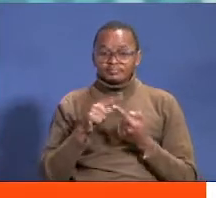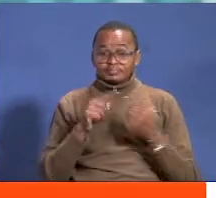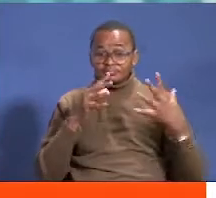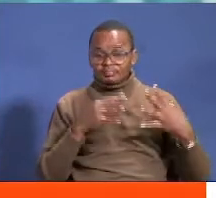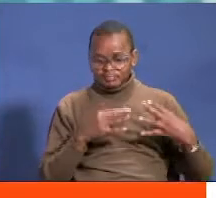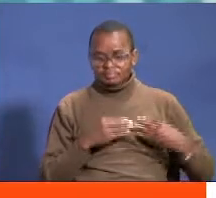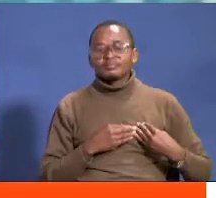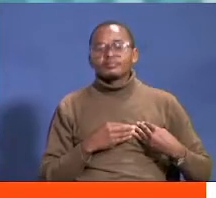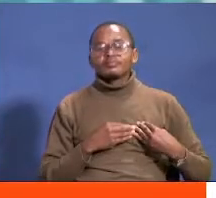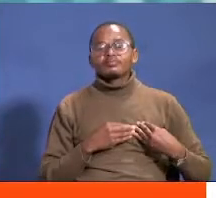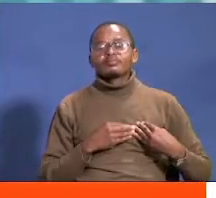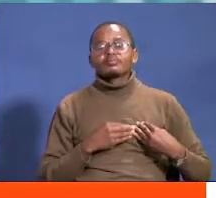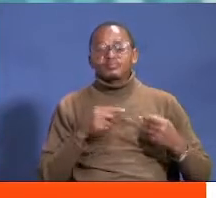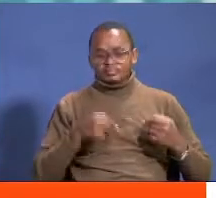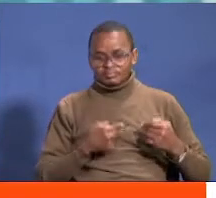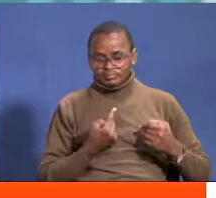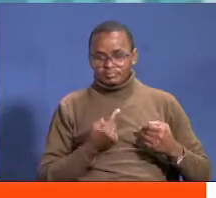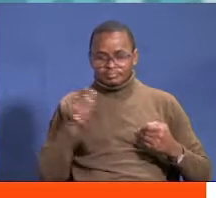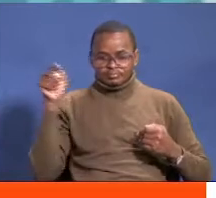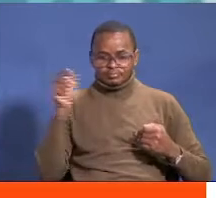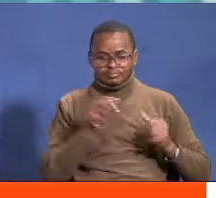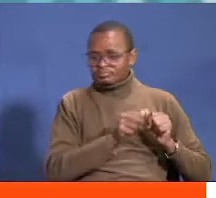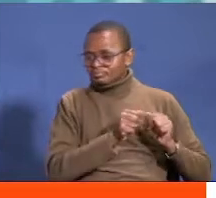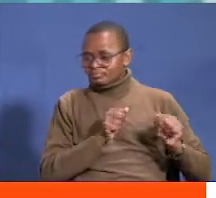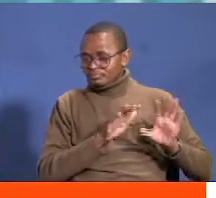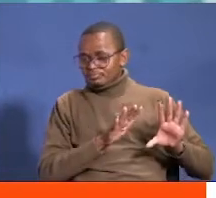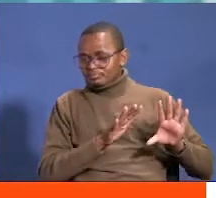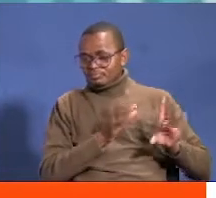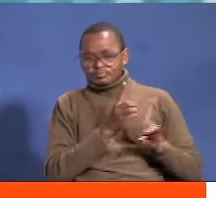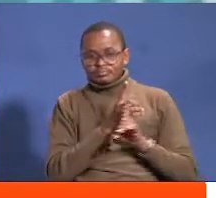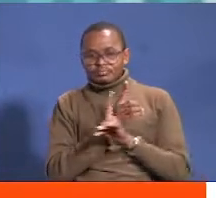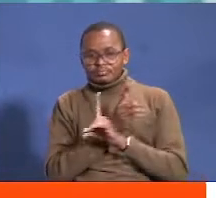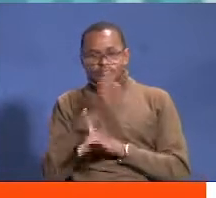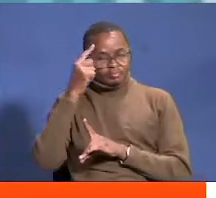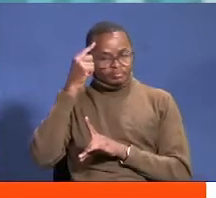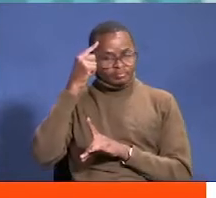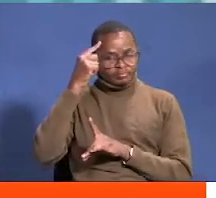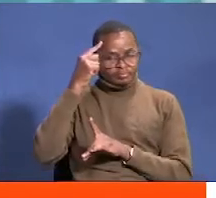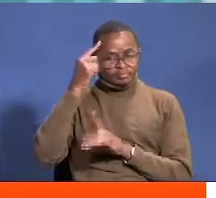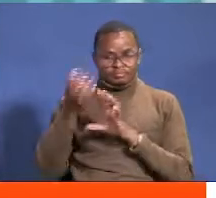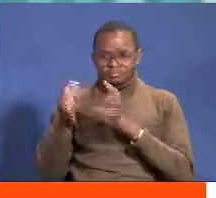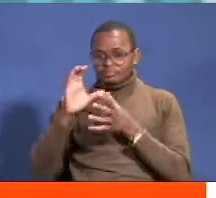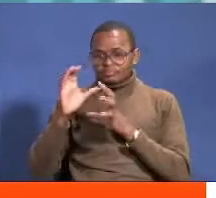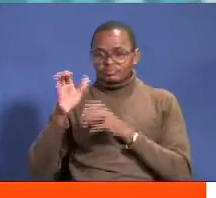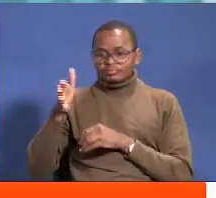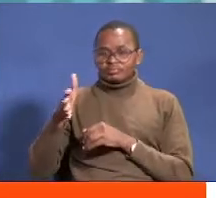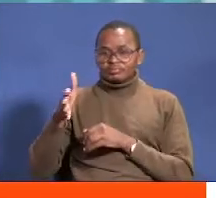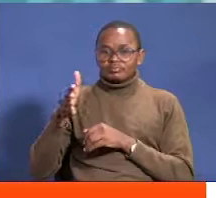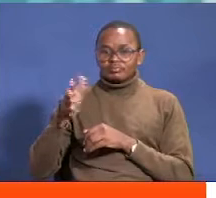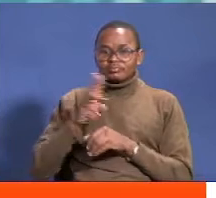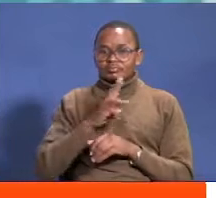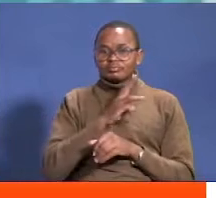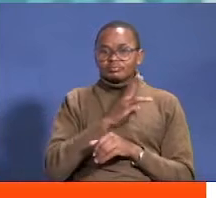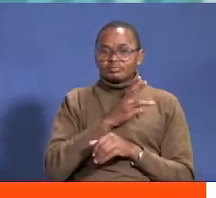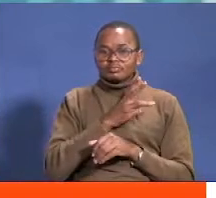accept yourself. We must avoid having this difference, this notion that climate change is just there. Oh, we were